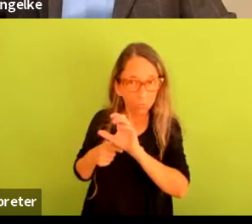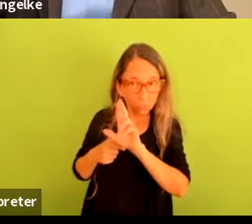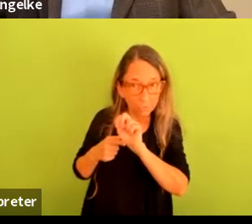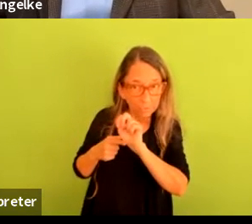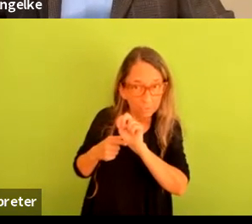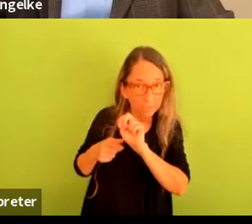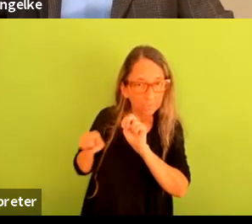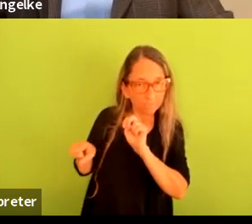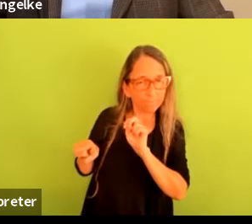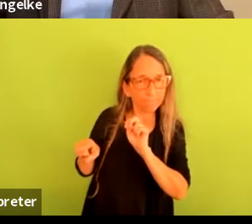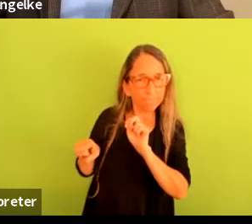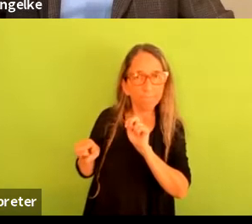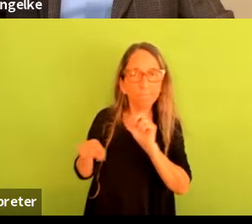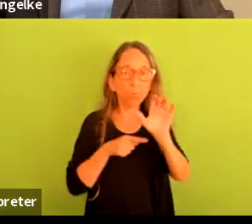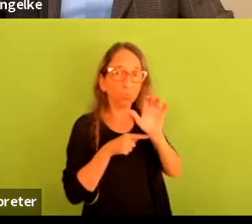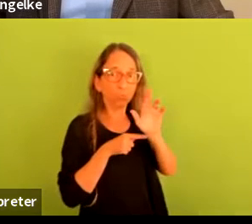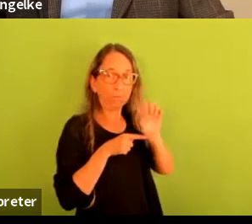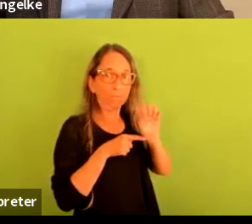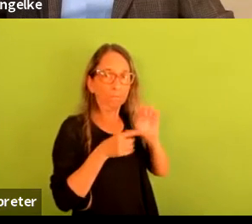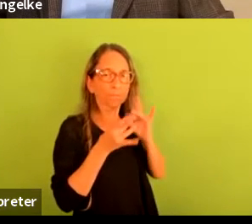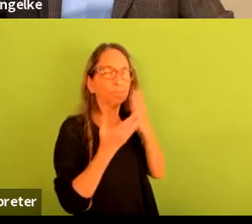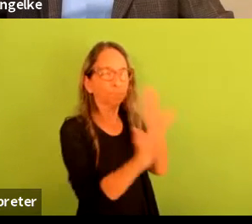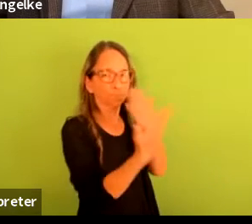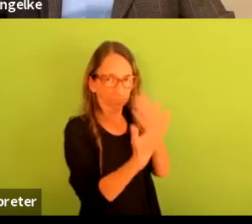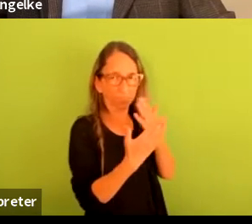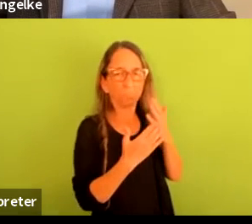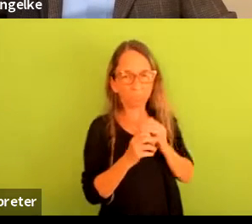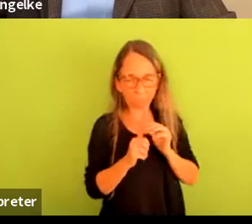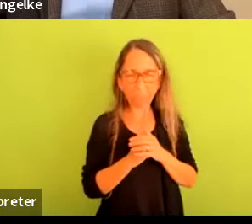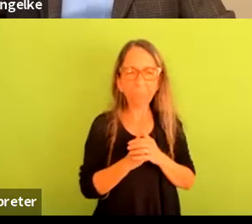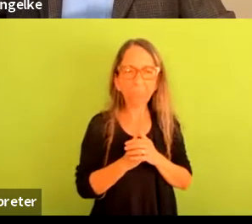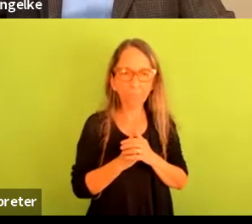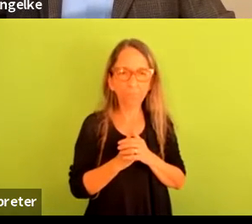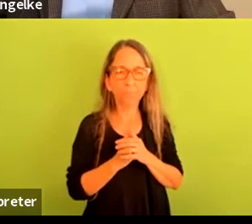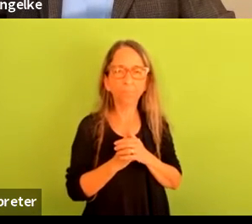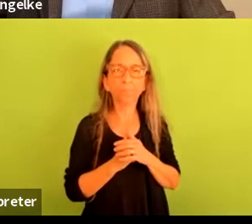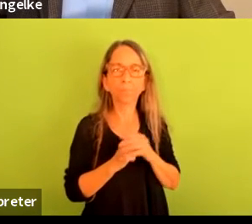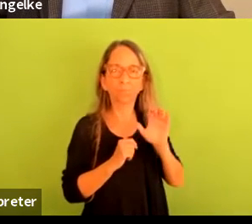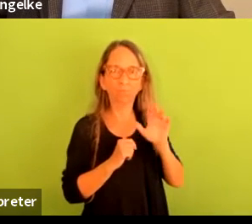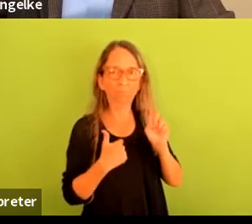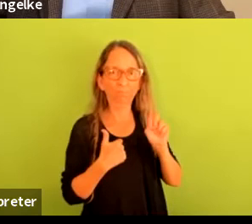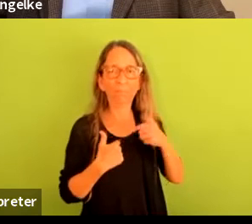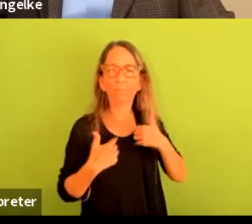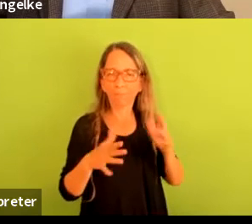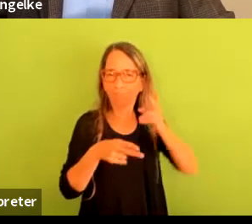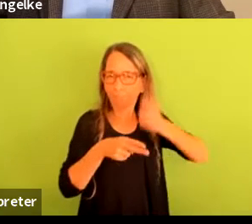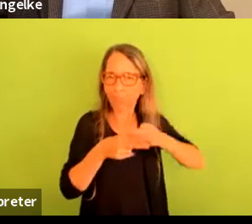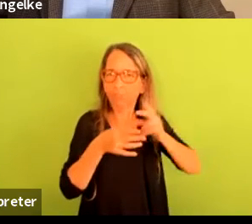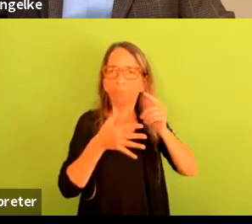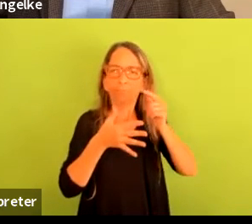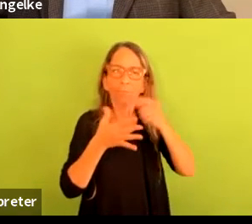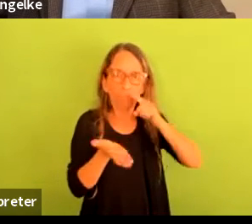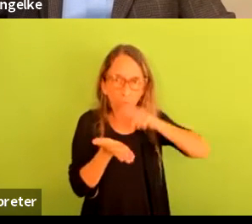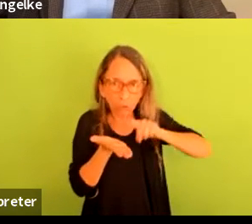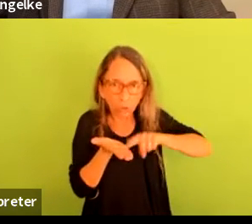Thank you. Sure. So, as I said, we do quite a bit of research in this domain